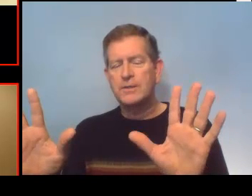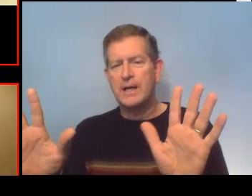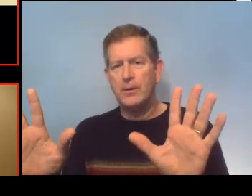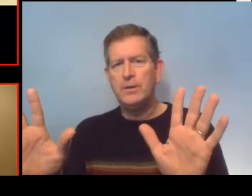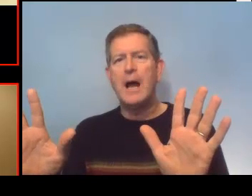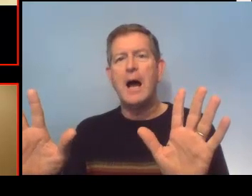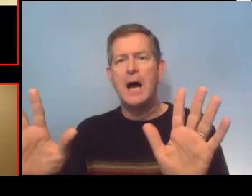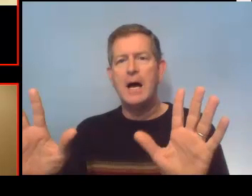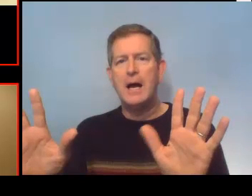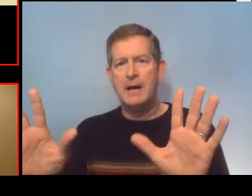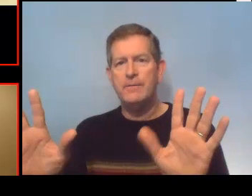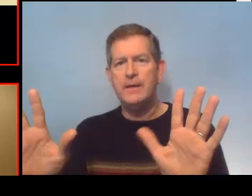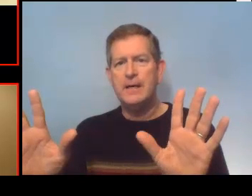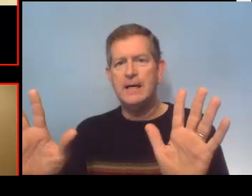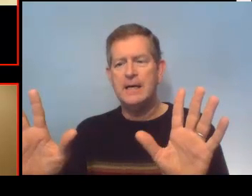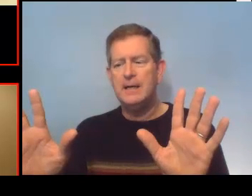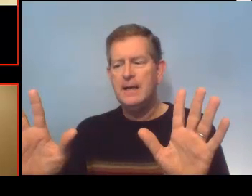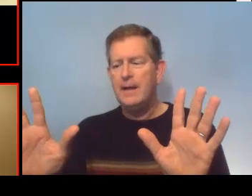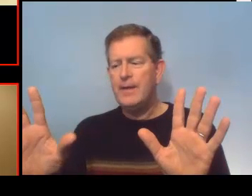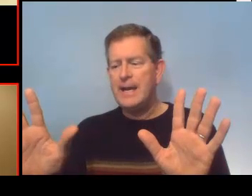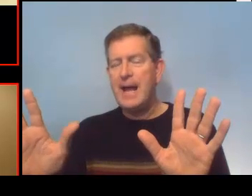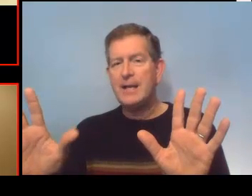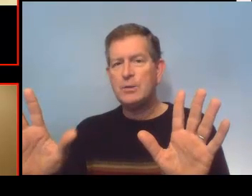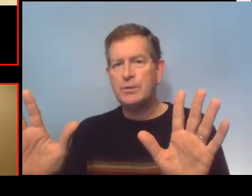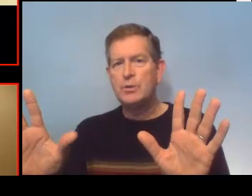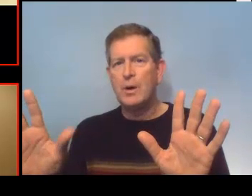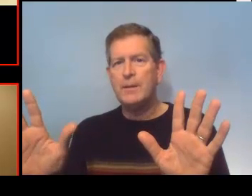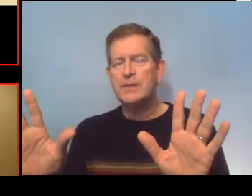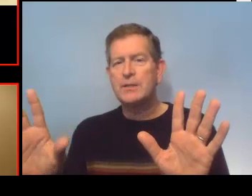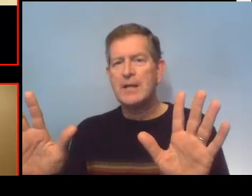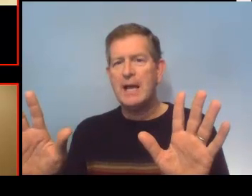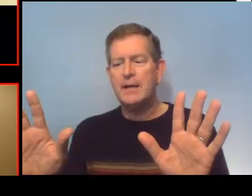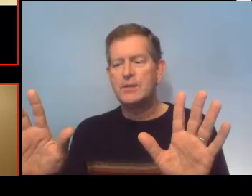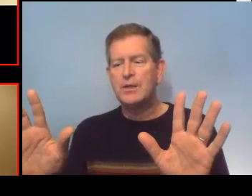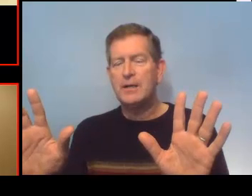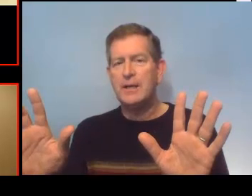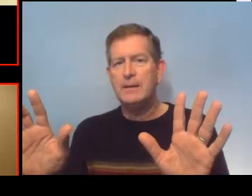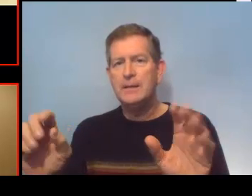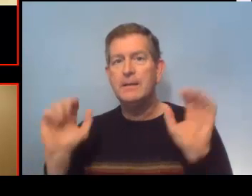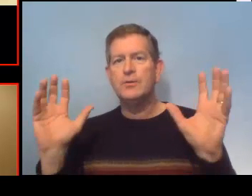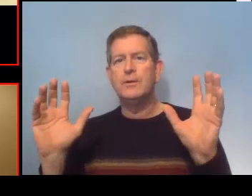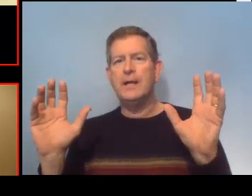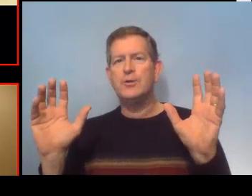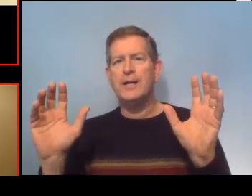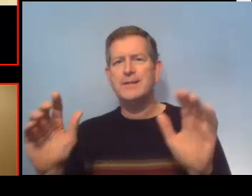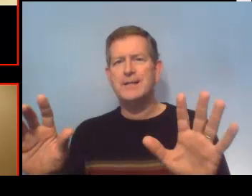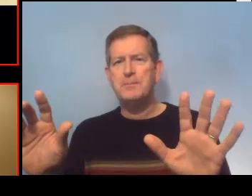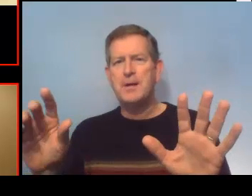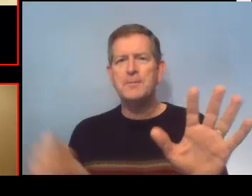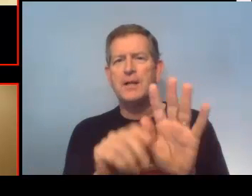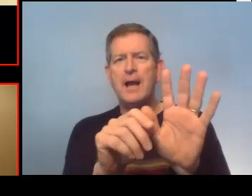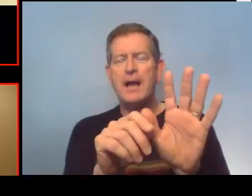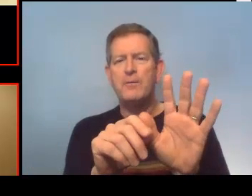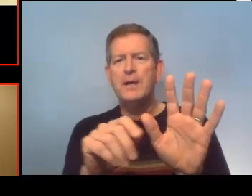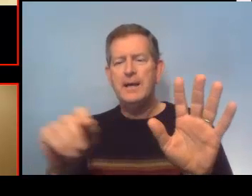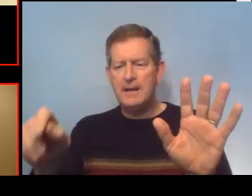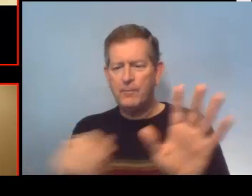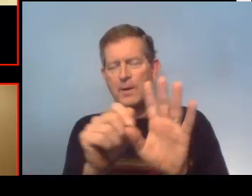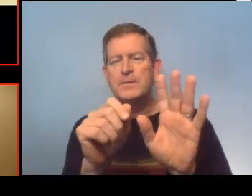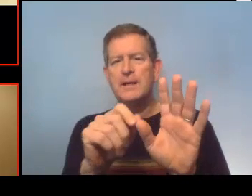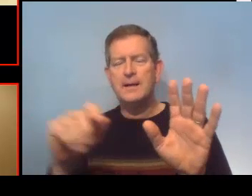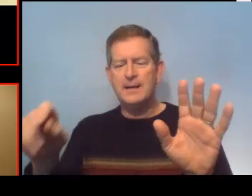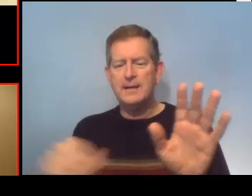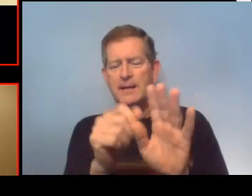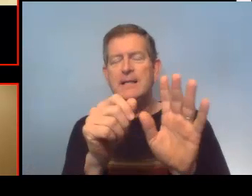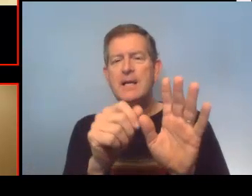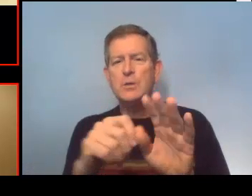vowel sound, a, ave, a, that S, which normally is silent, suddenly energizes. It becomes alive, and it